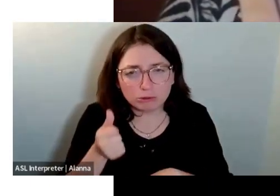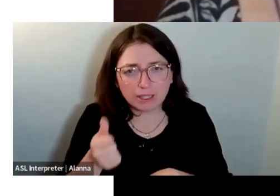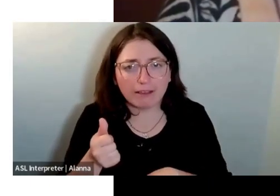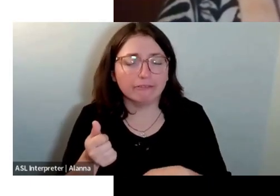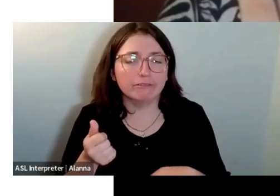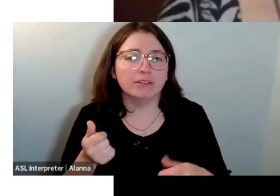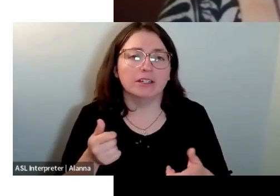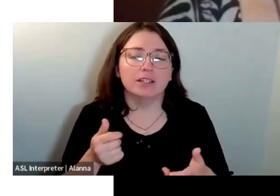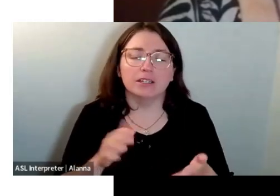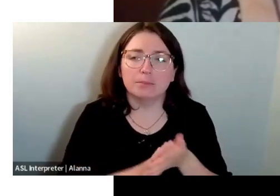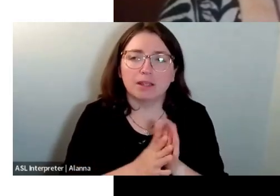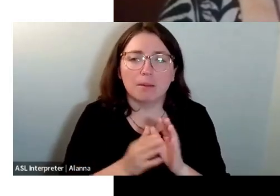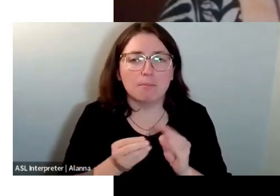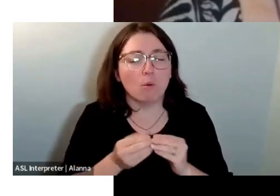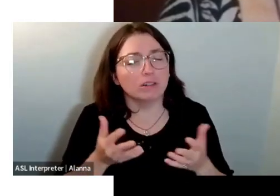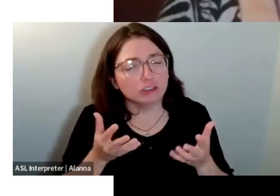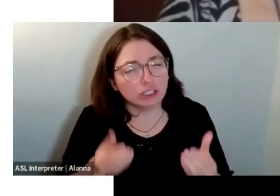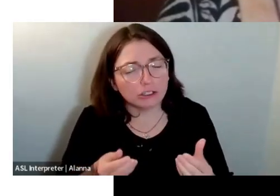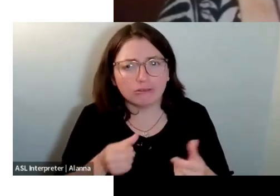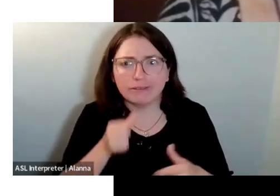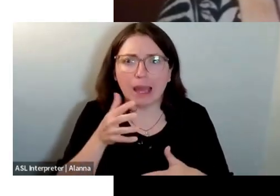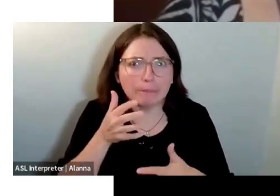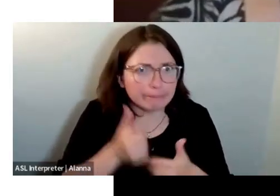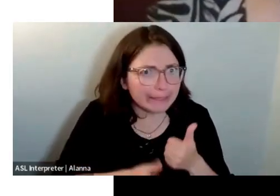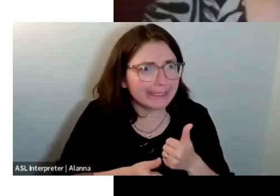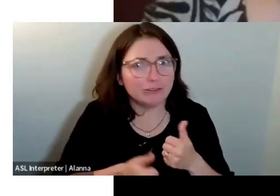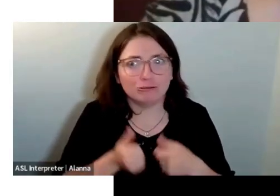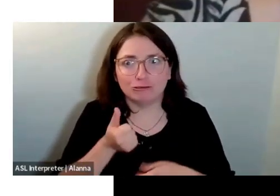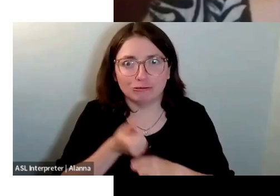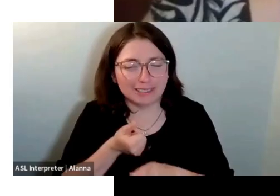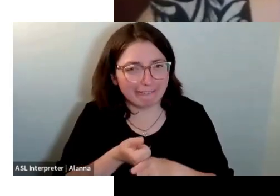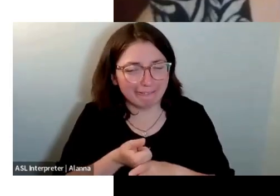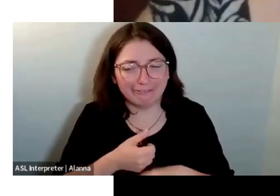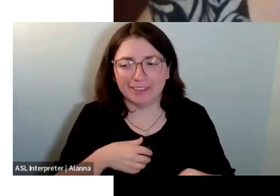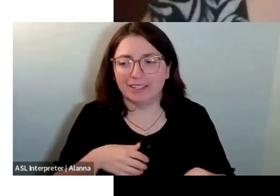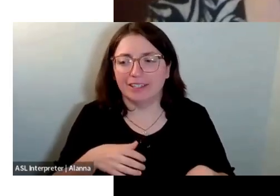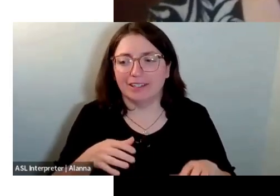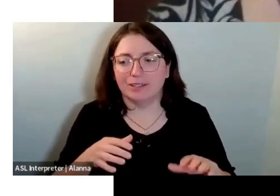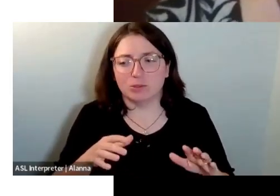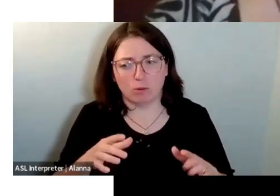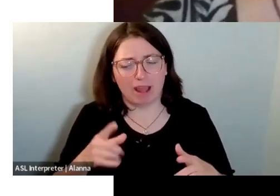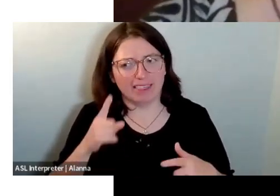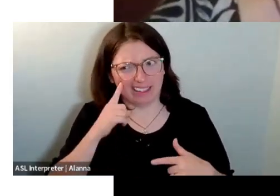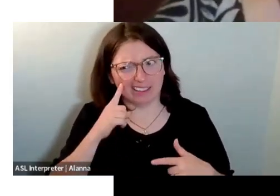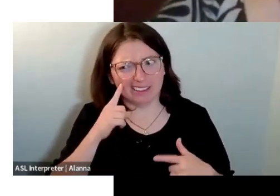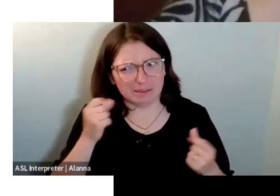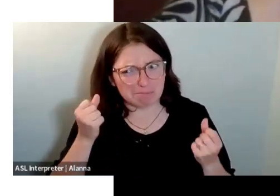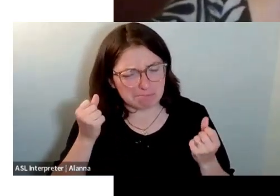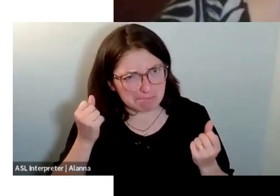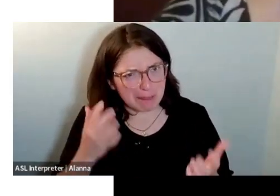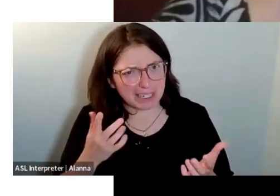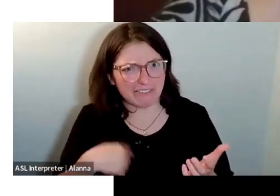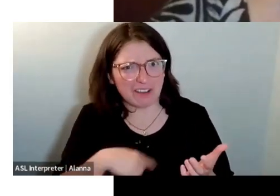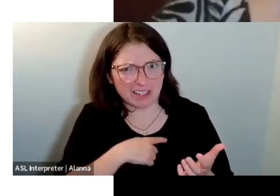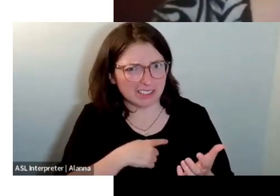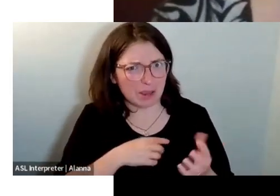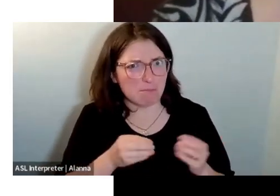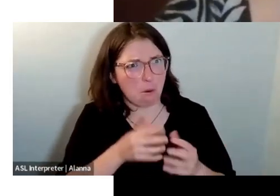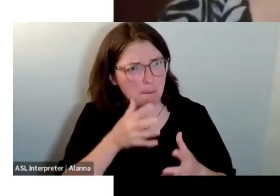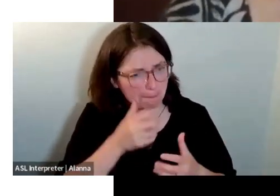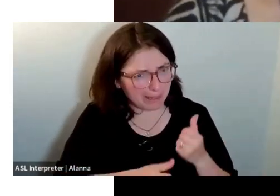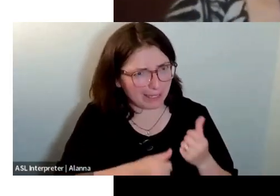so harsh. I think a lot of us are far harsher on ourselves than we would ever be to our